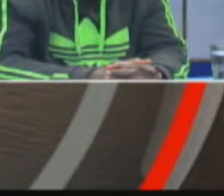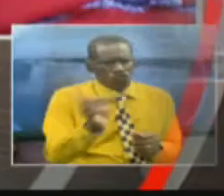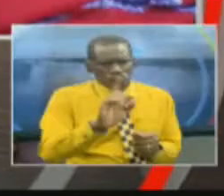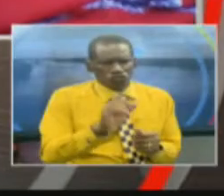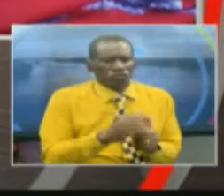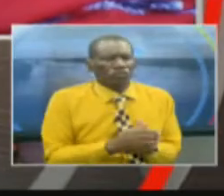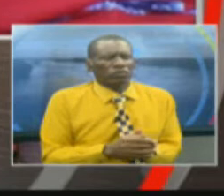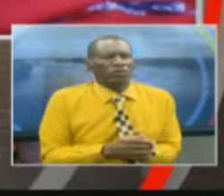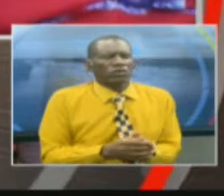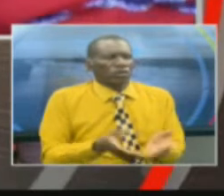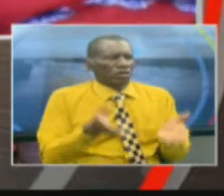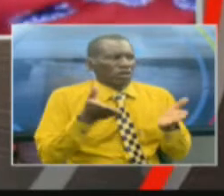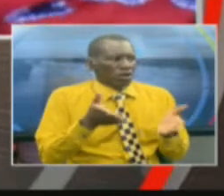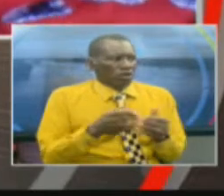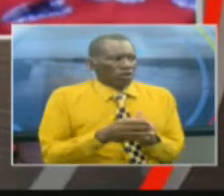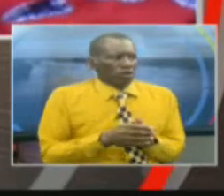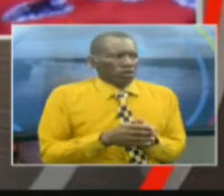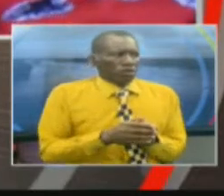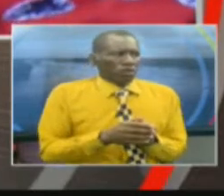Yeah. Fortunately,